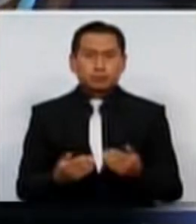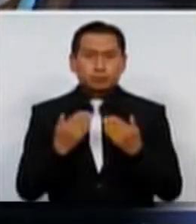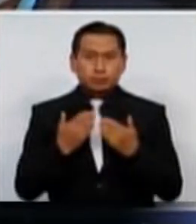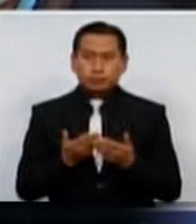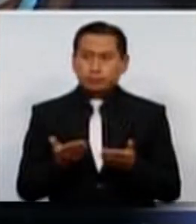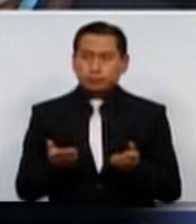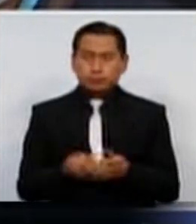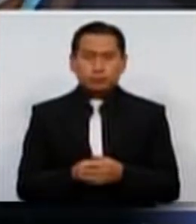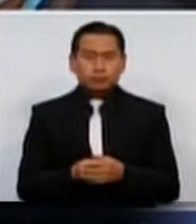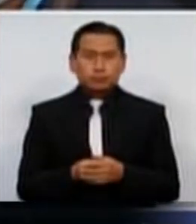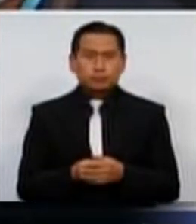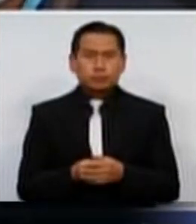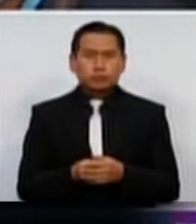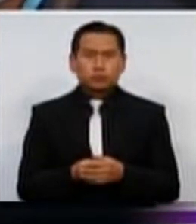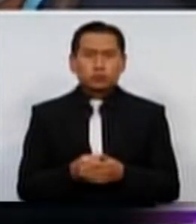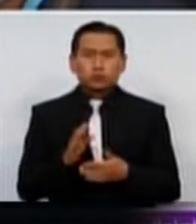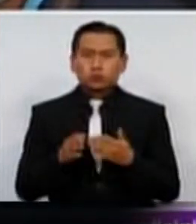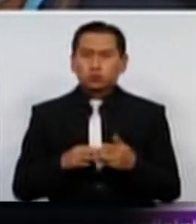thank